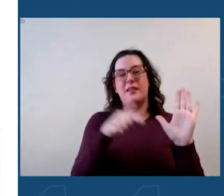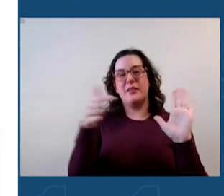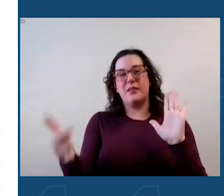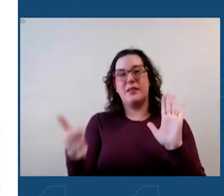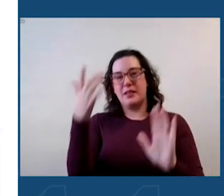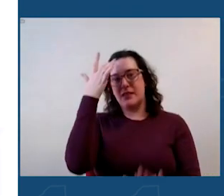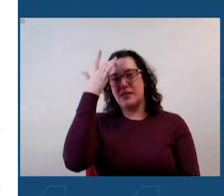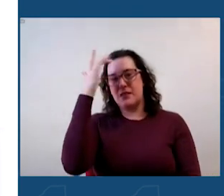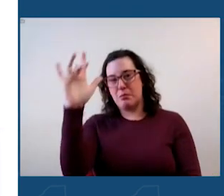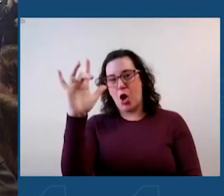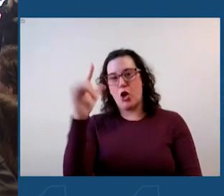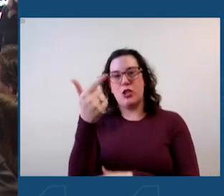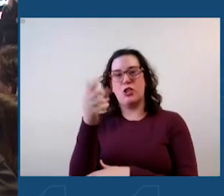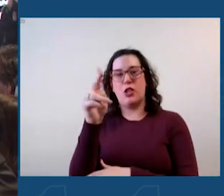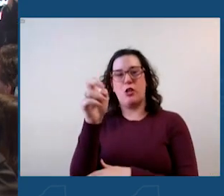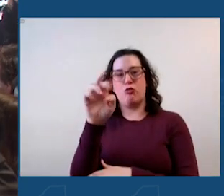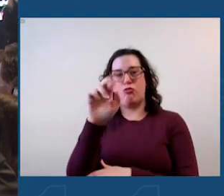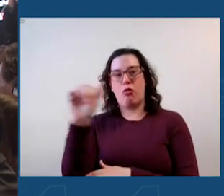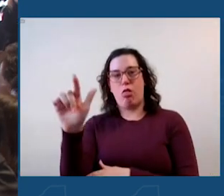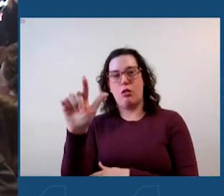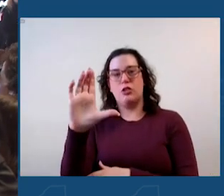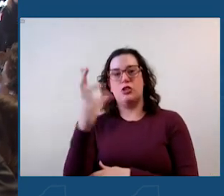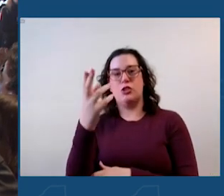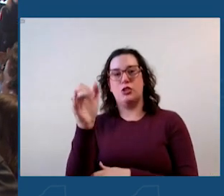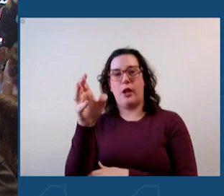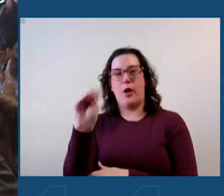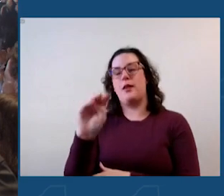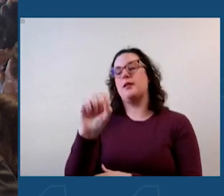Anthony Simon. Thank you.